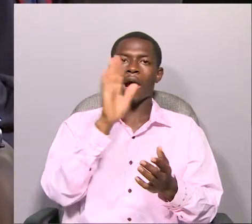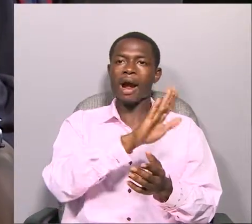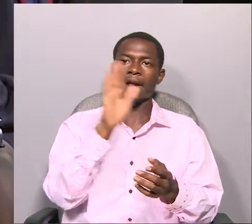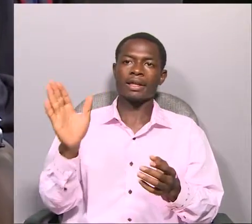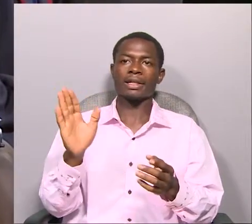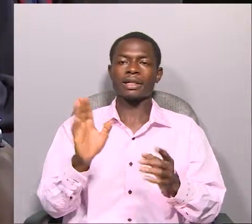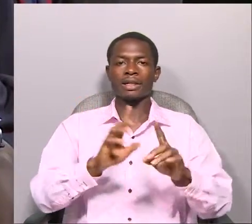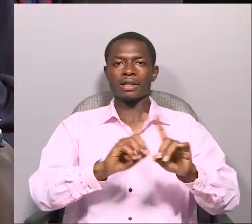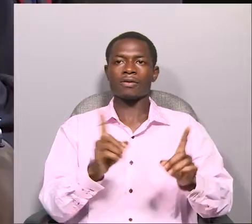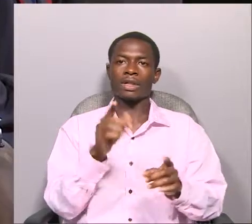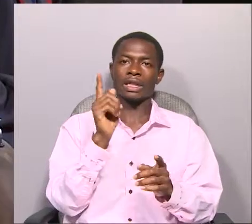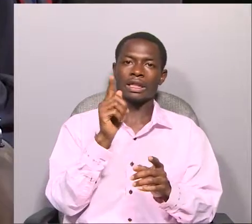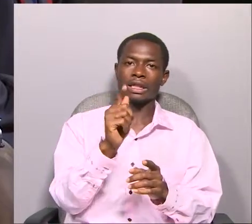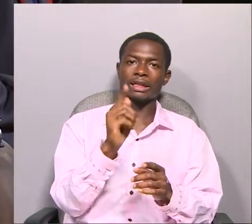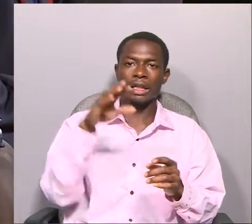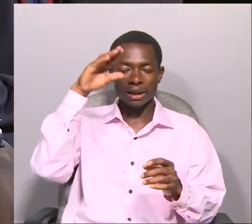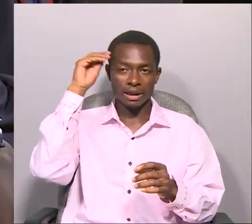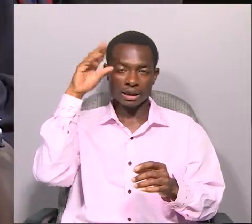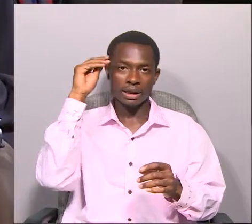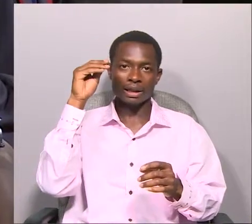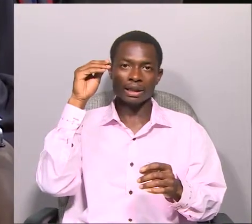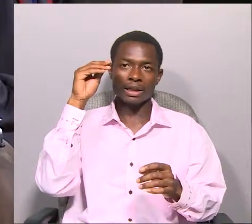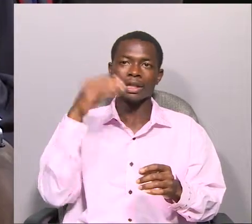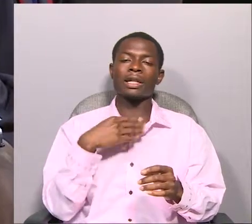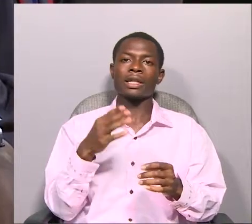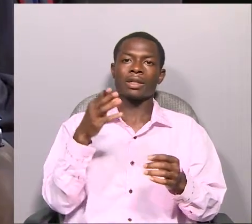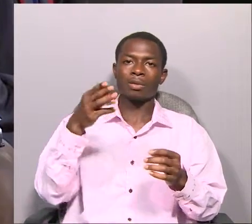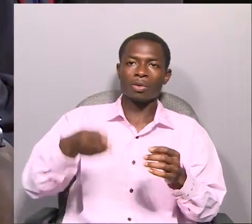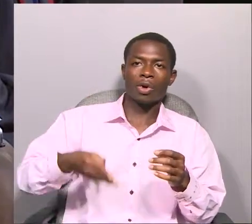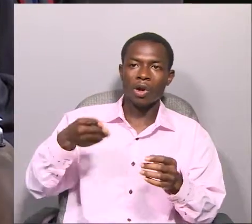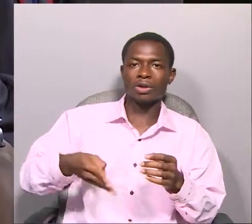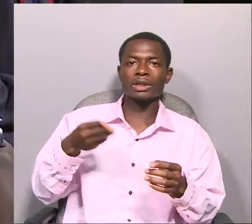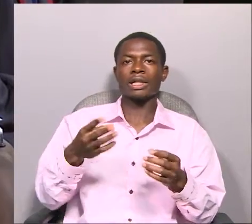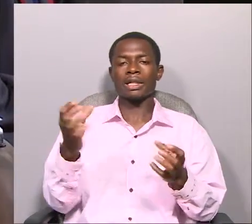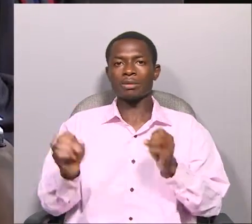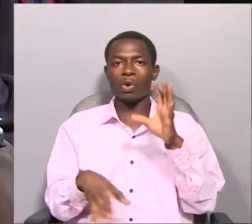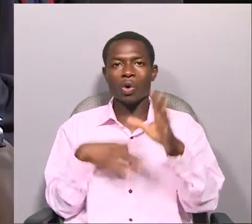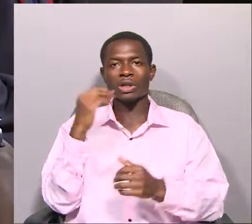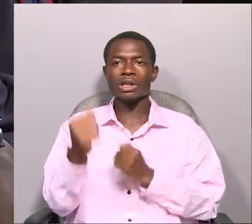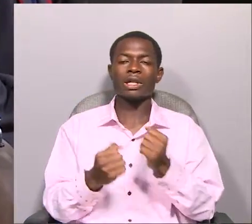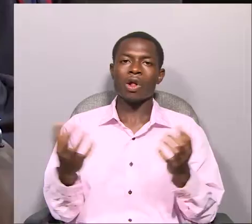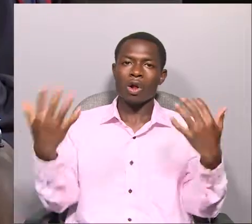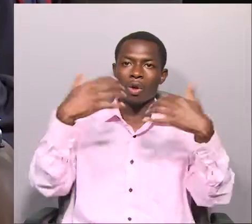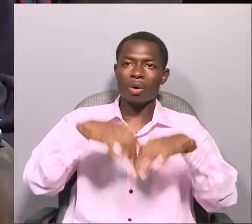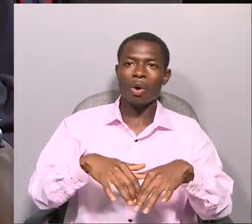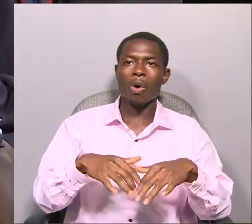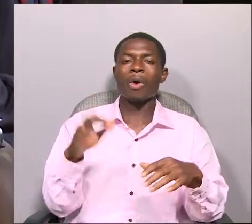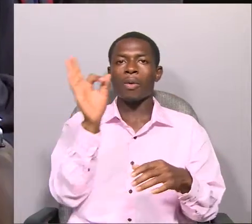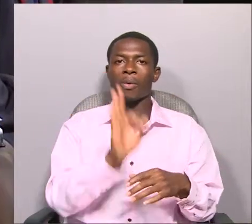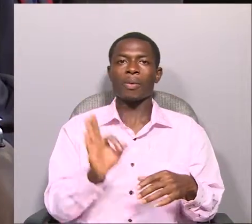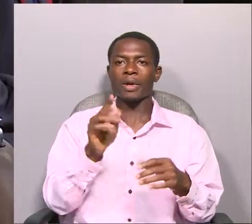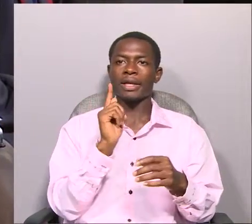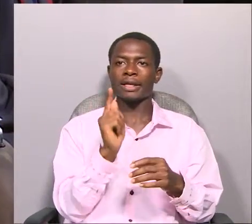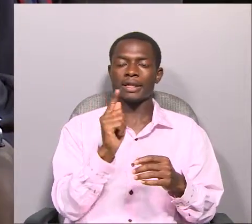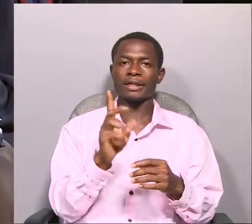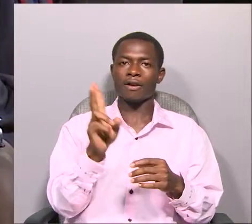other curriculum in this vocational skills like modeling, sports and music, which are not included